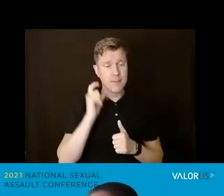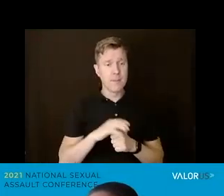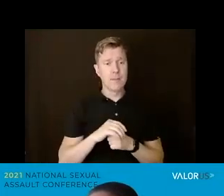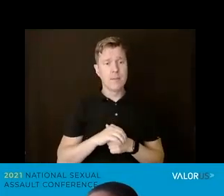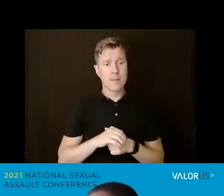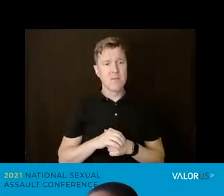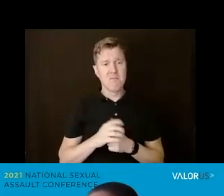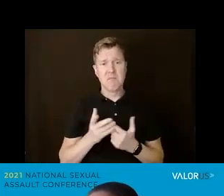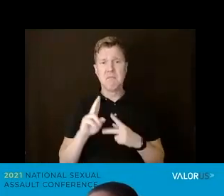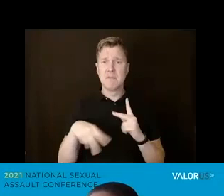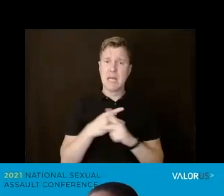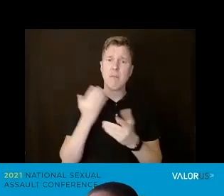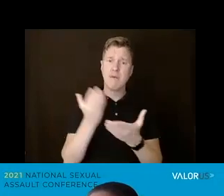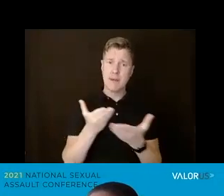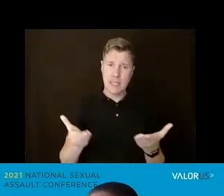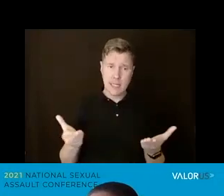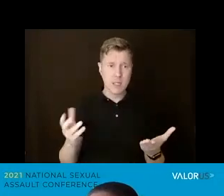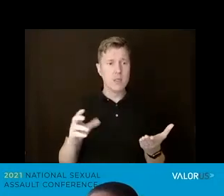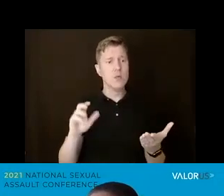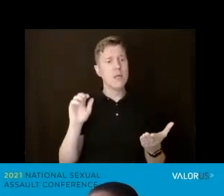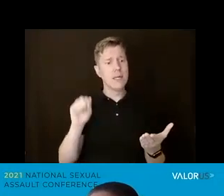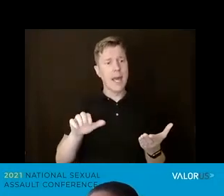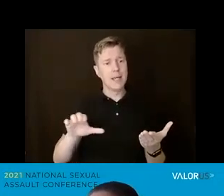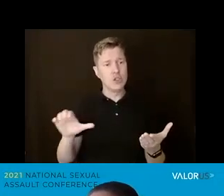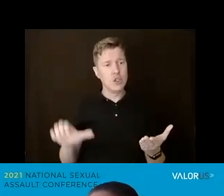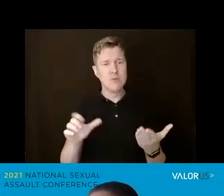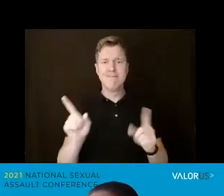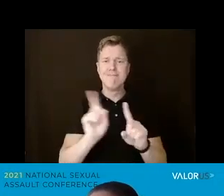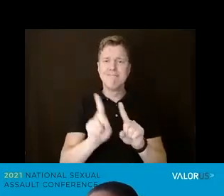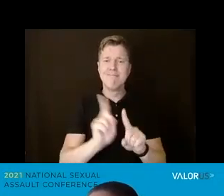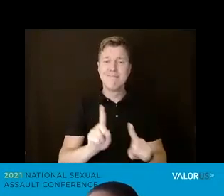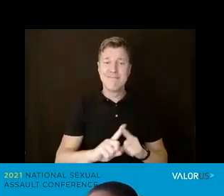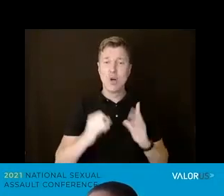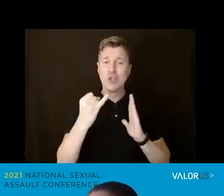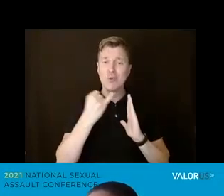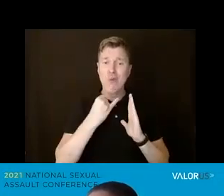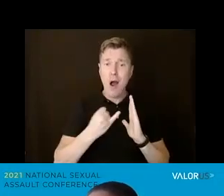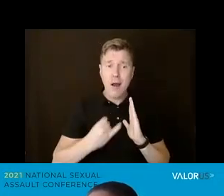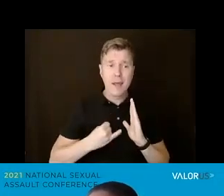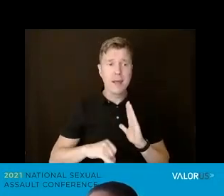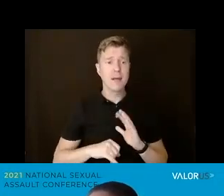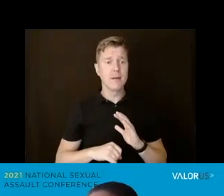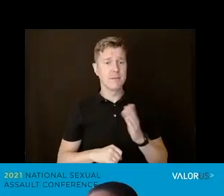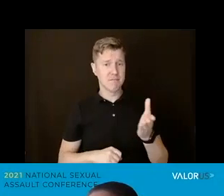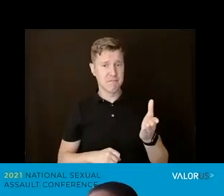kind of thing. You can do different drawings or stuff like that here.